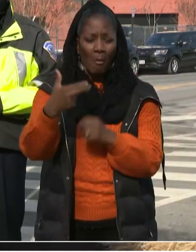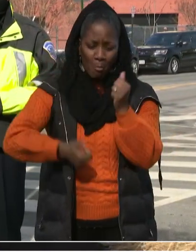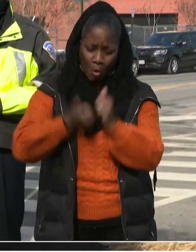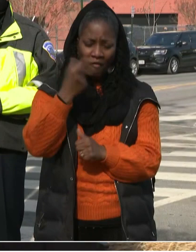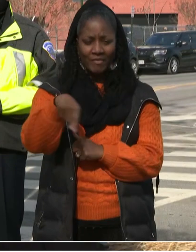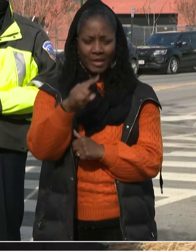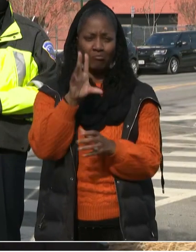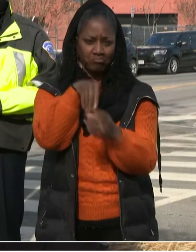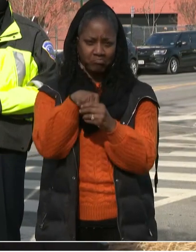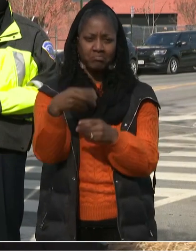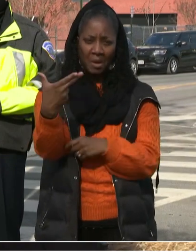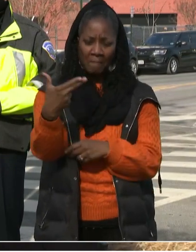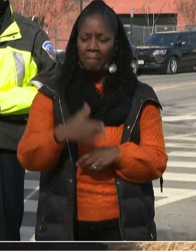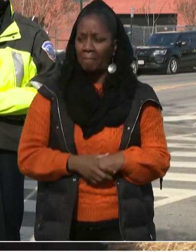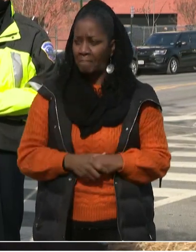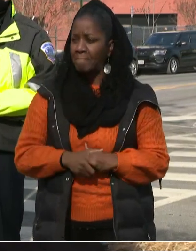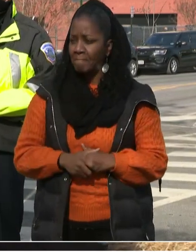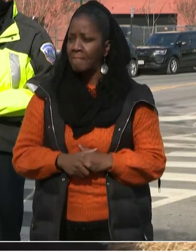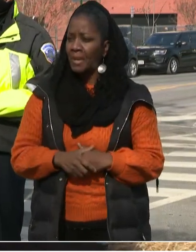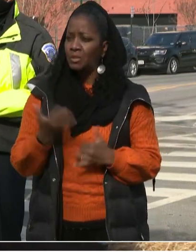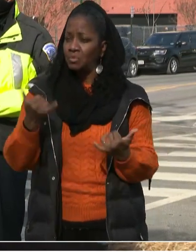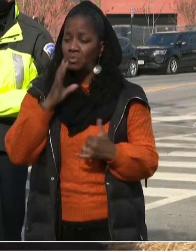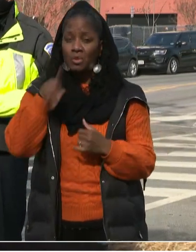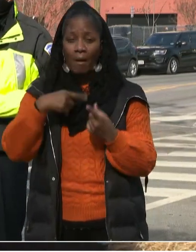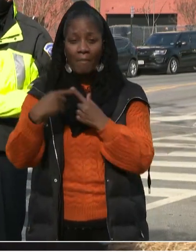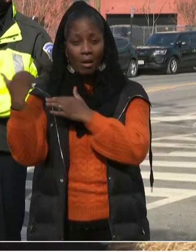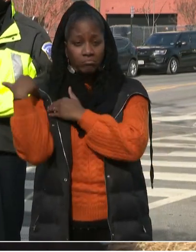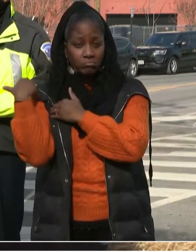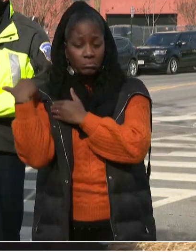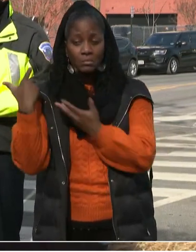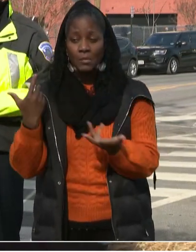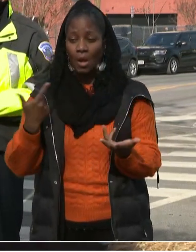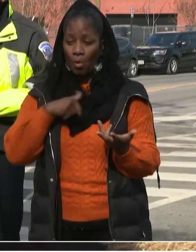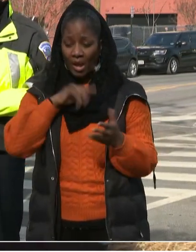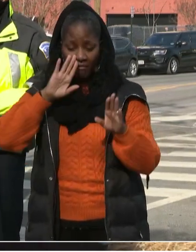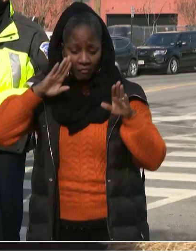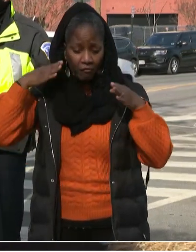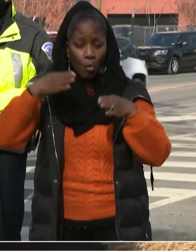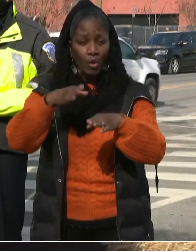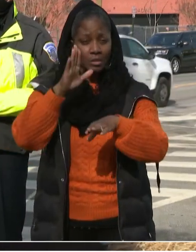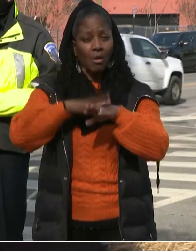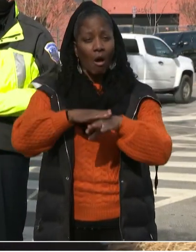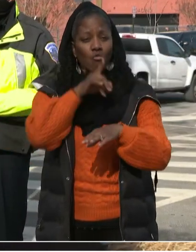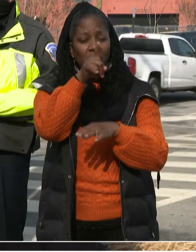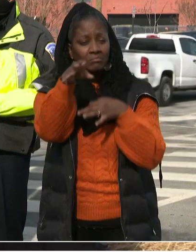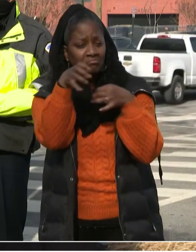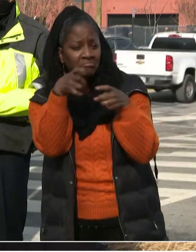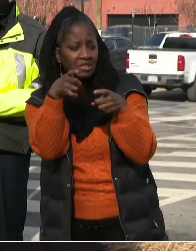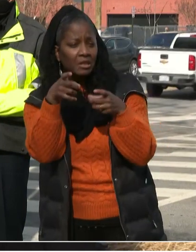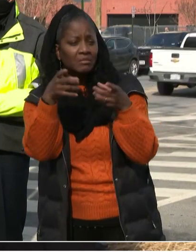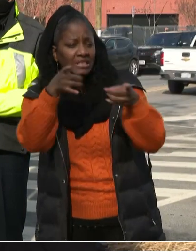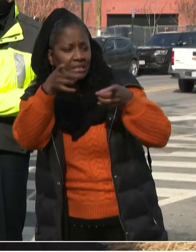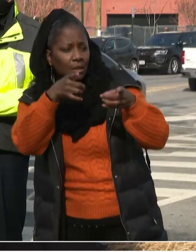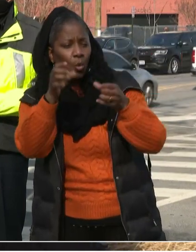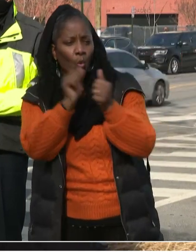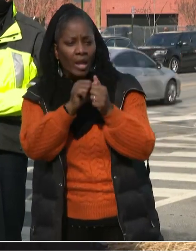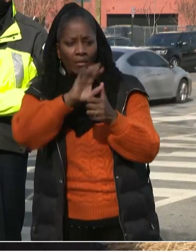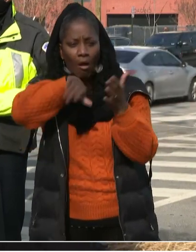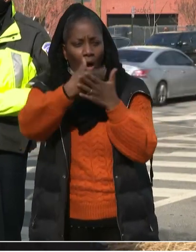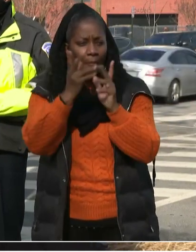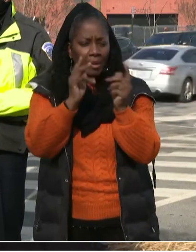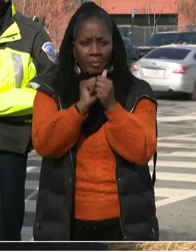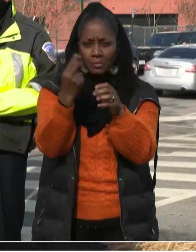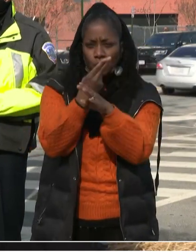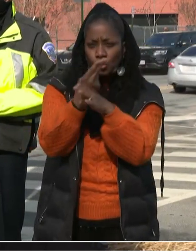we know, and speaking of accountability, we have a focus on dealing with all people who are using